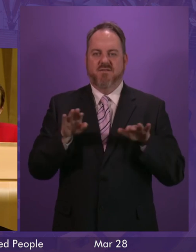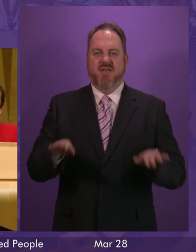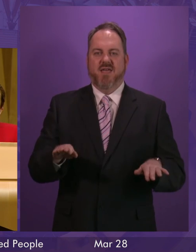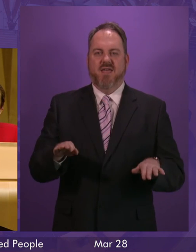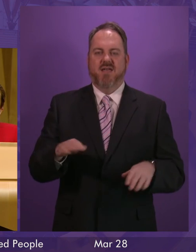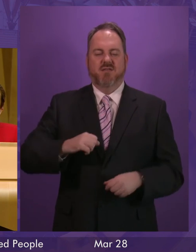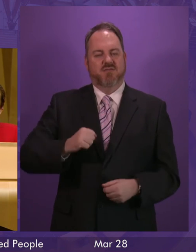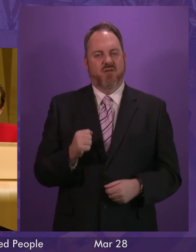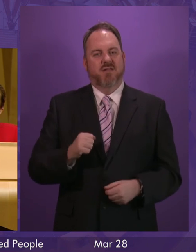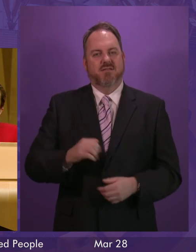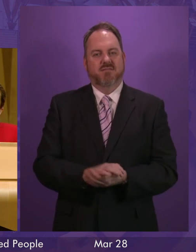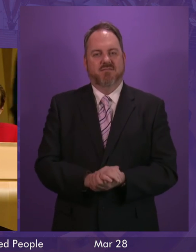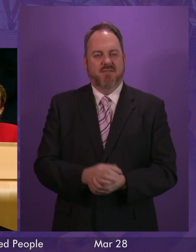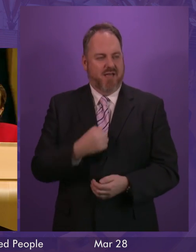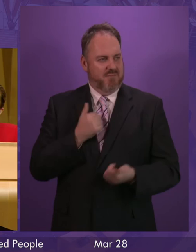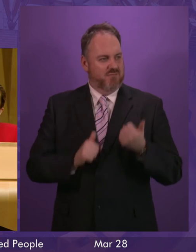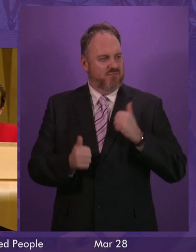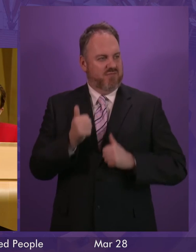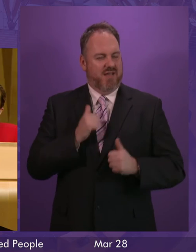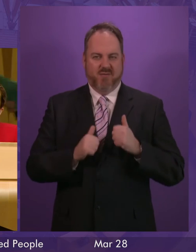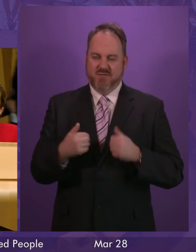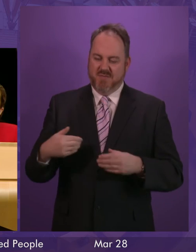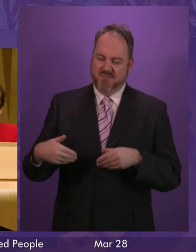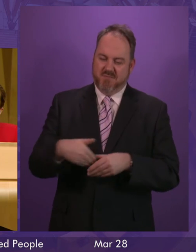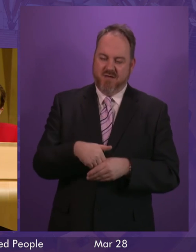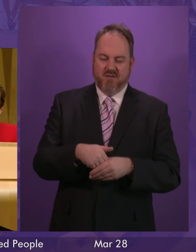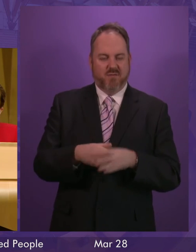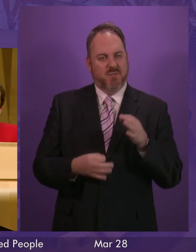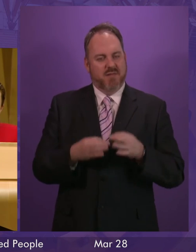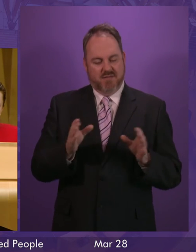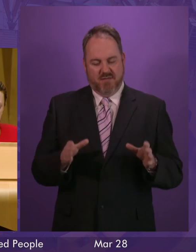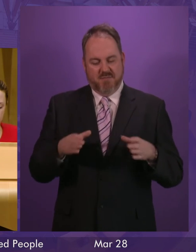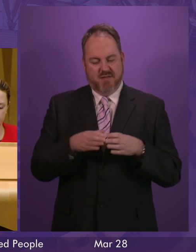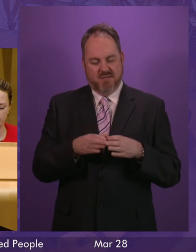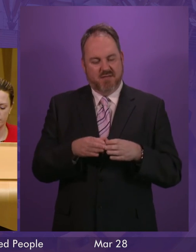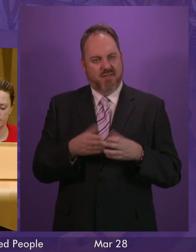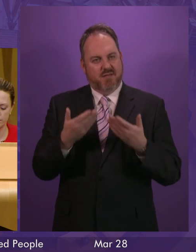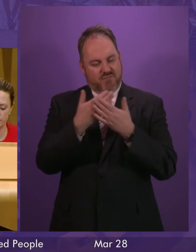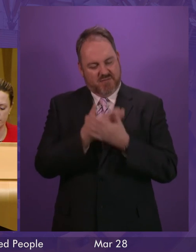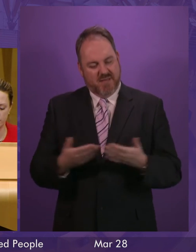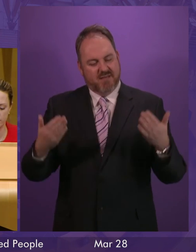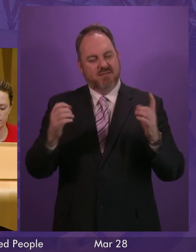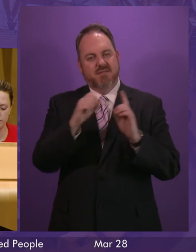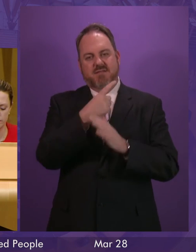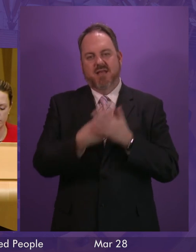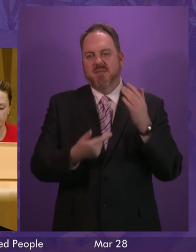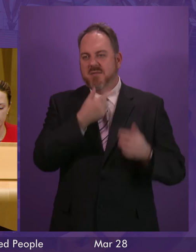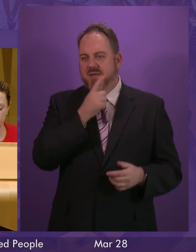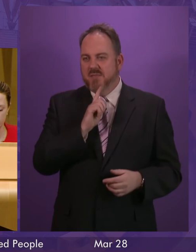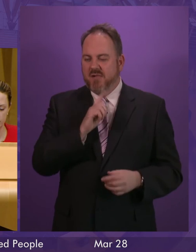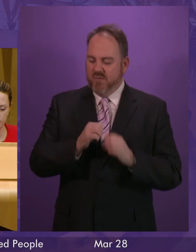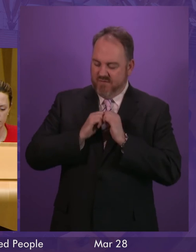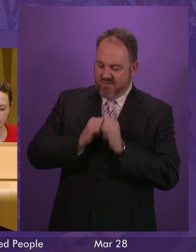I'm proud to represent a party which recognises absolutely the true valuable contribution that people with disabilities make to Scottish